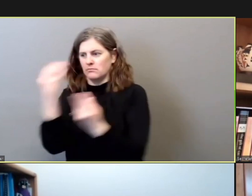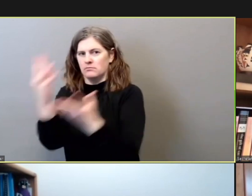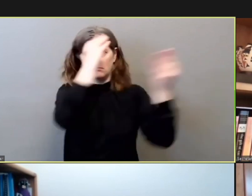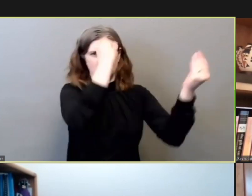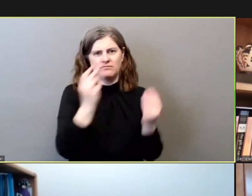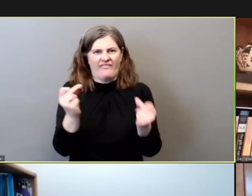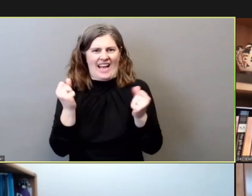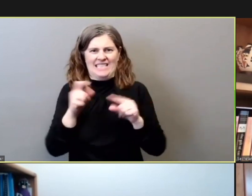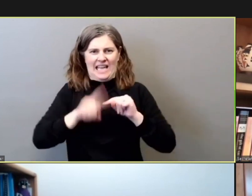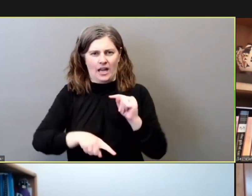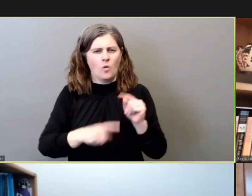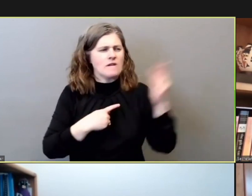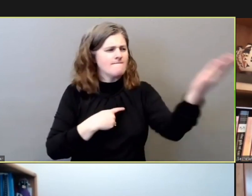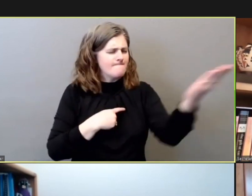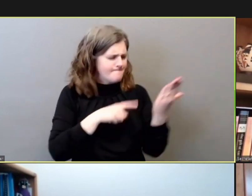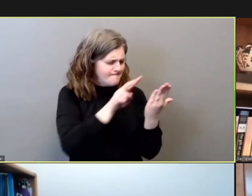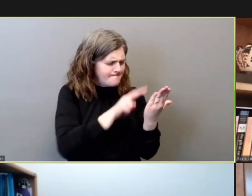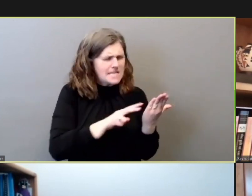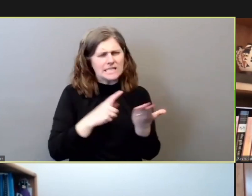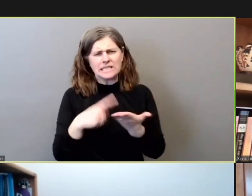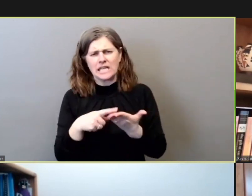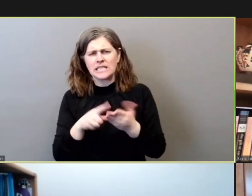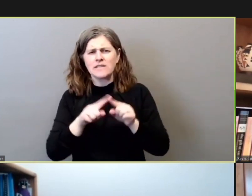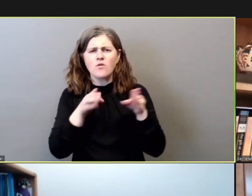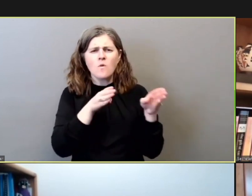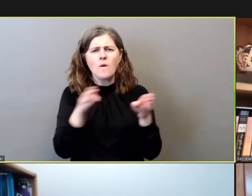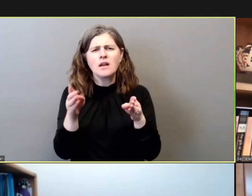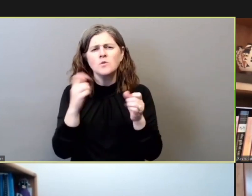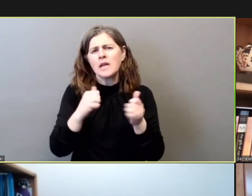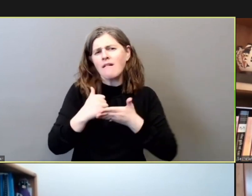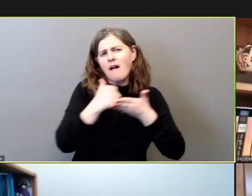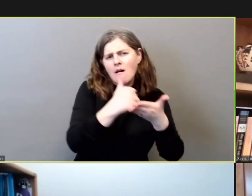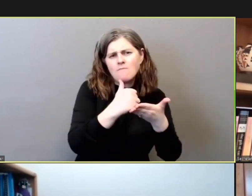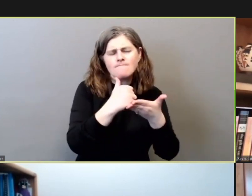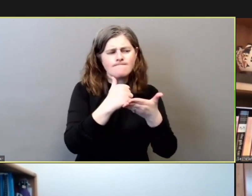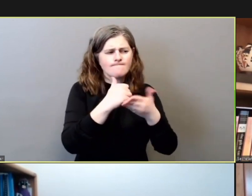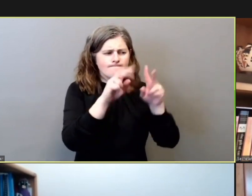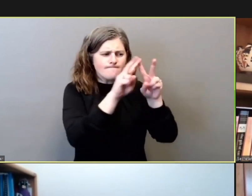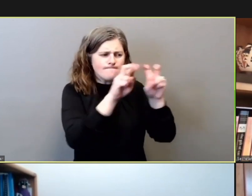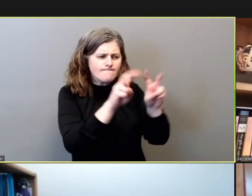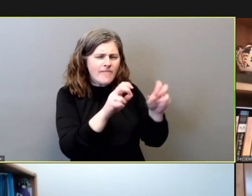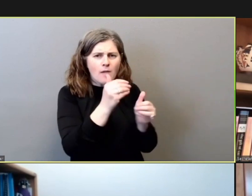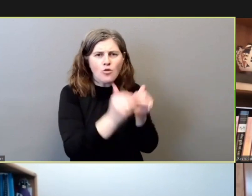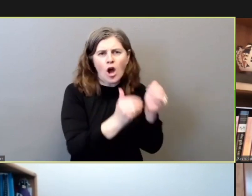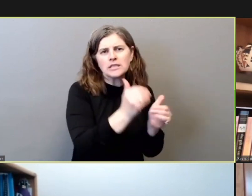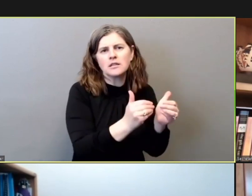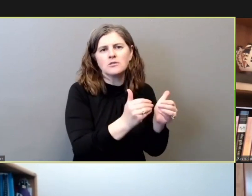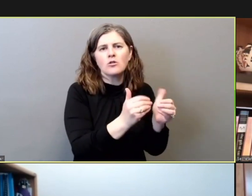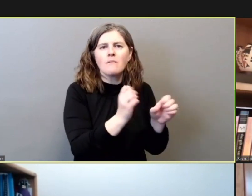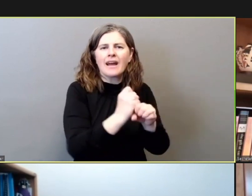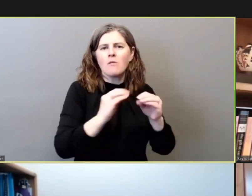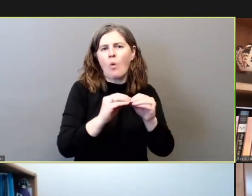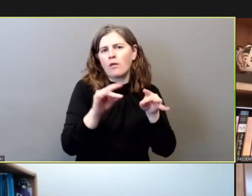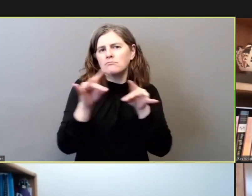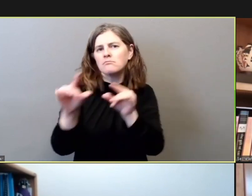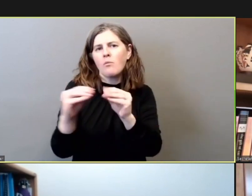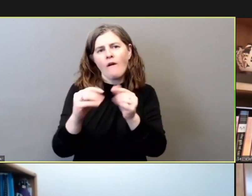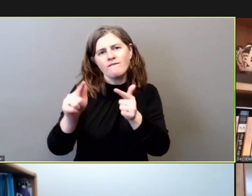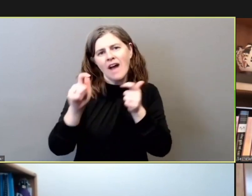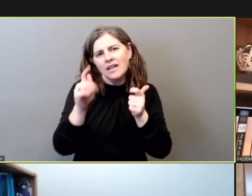discussing ways that we might further assist the process and expedite the